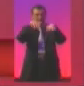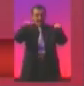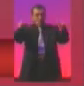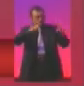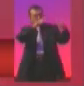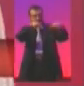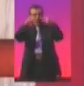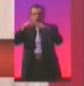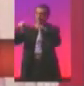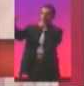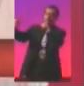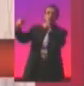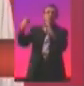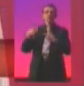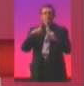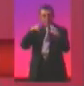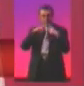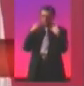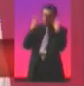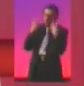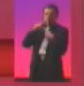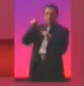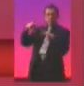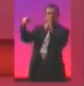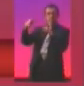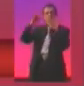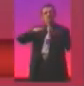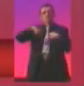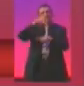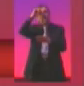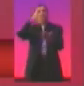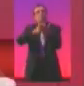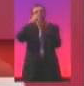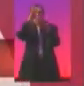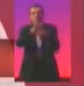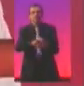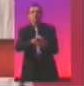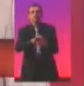the alternative. Let's stand up and fight for the Britain we believe in. Thank you very much.